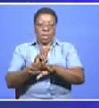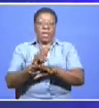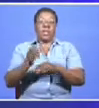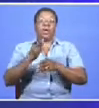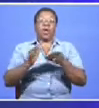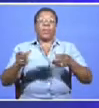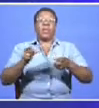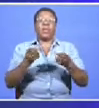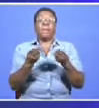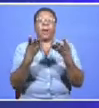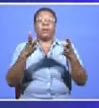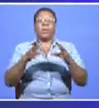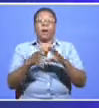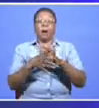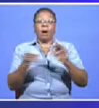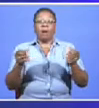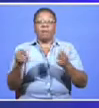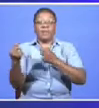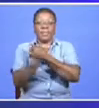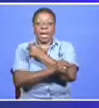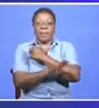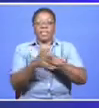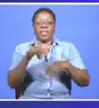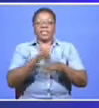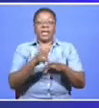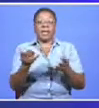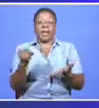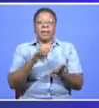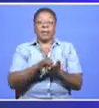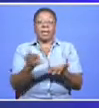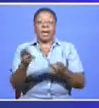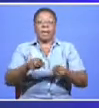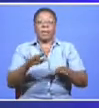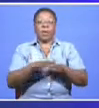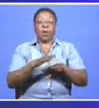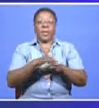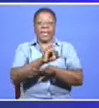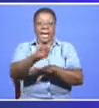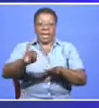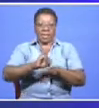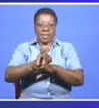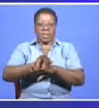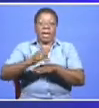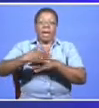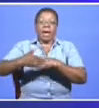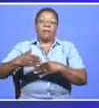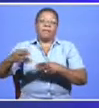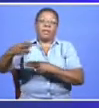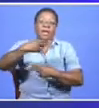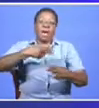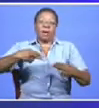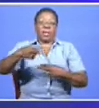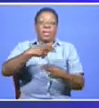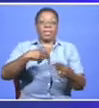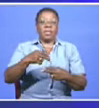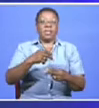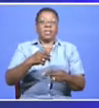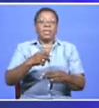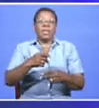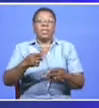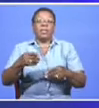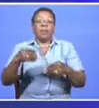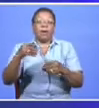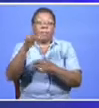from Hurricane Dorian more than a month ago. A delegation led by the Ministers of Works and Environment recently assessed infrastructure in North